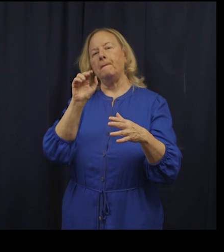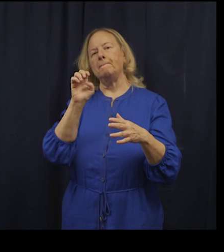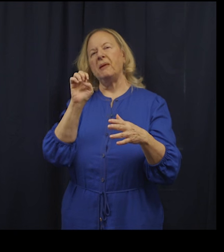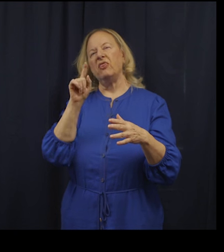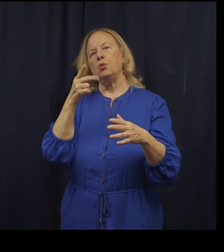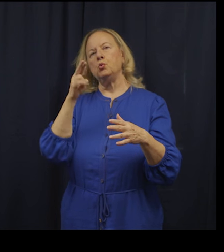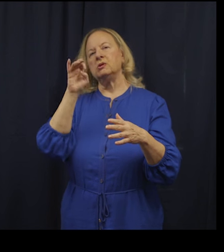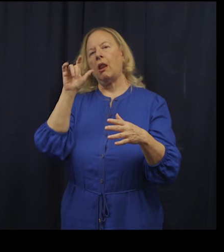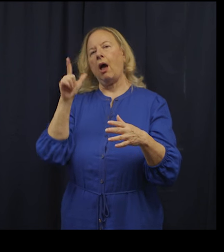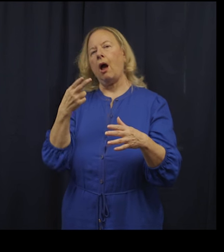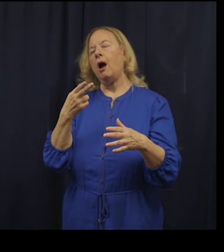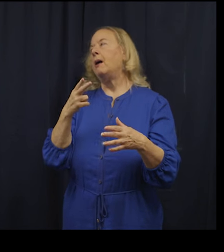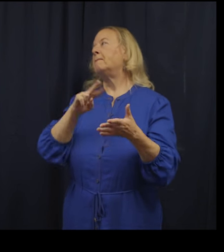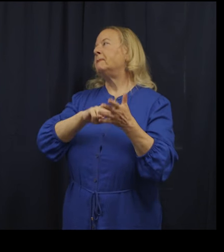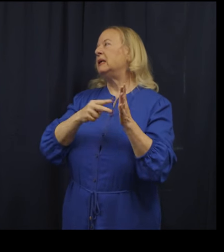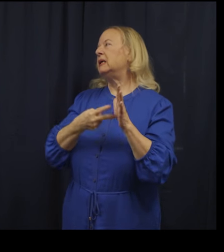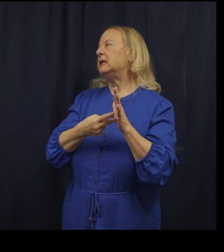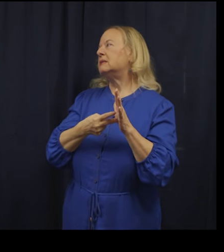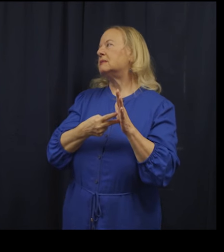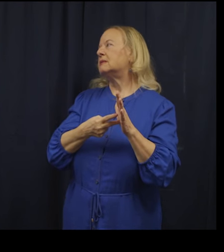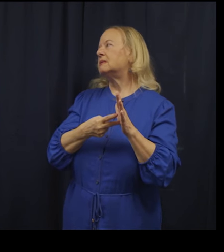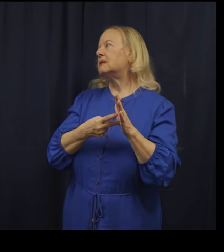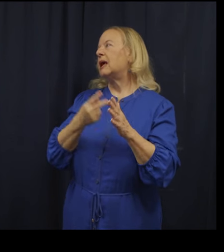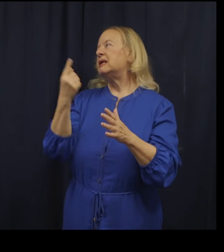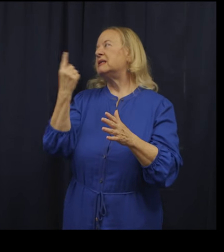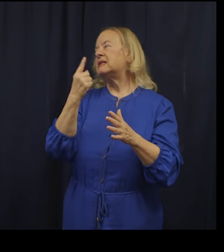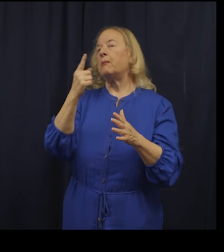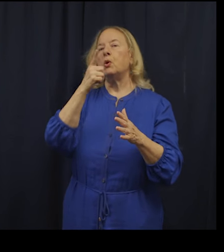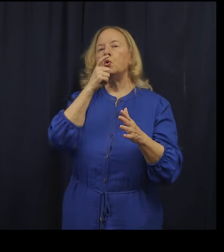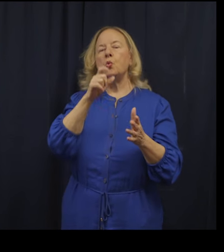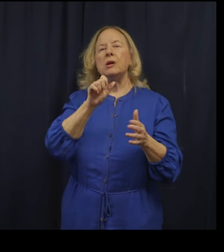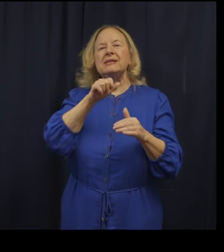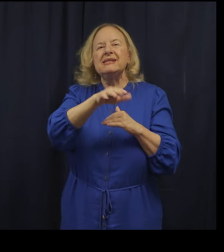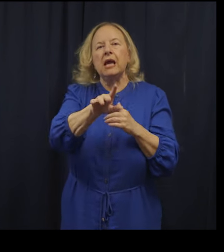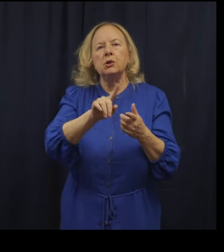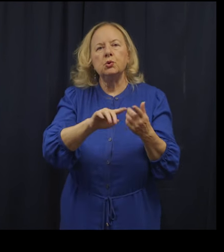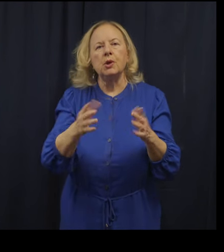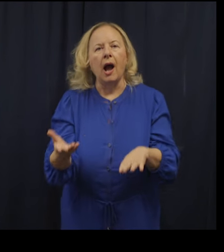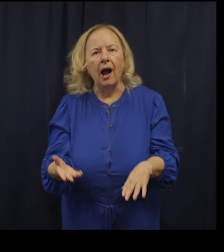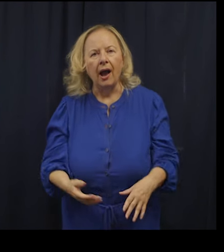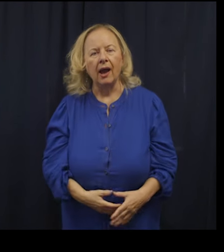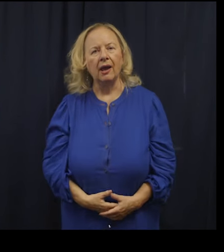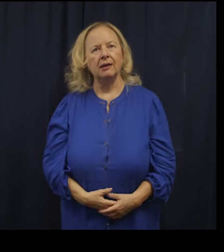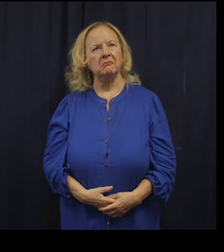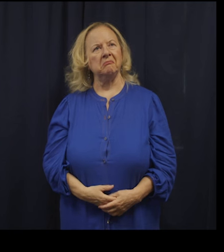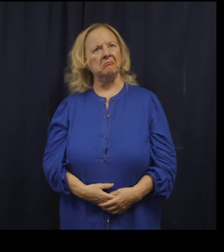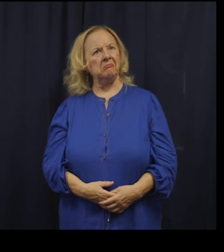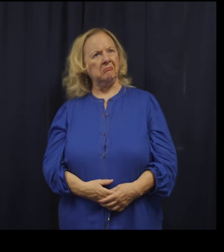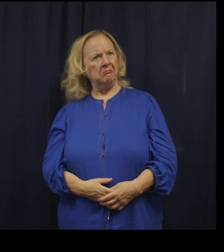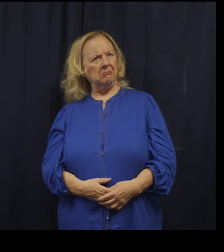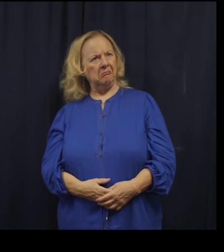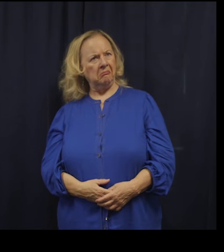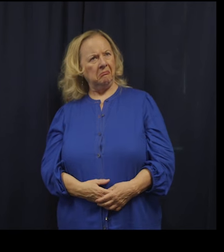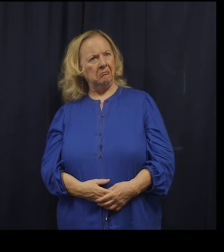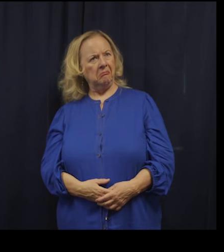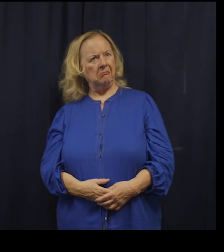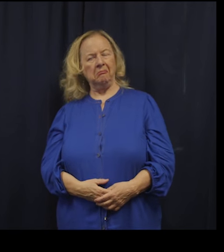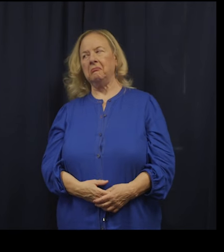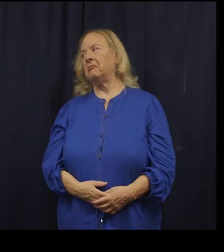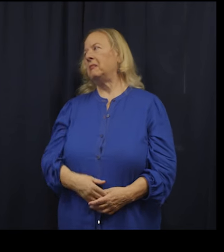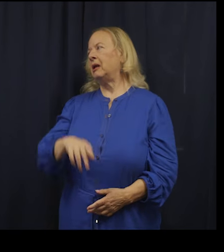Methuselah. Well, his name means someone who was sent to die. Oh, my goodness. How